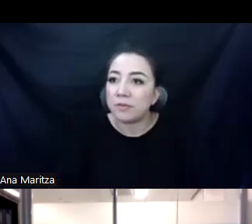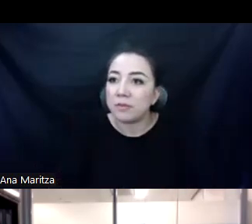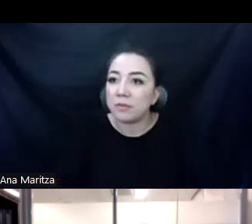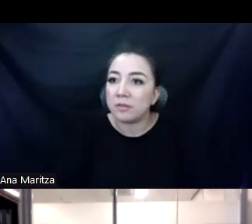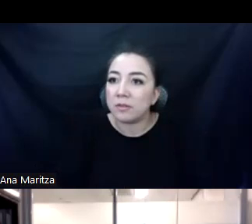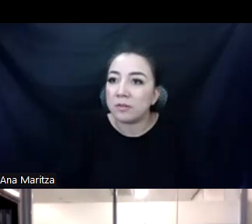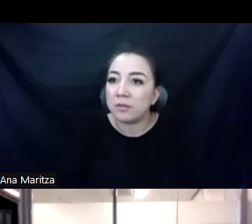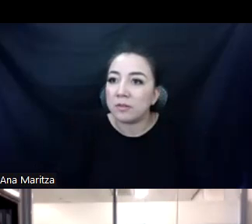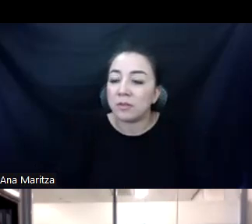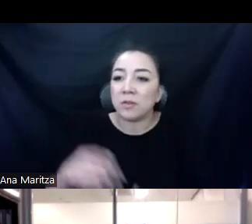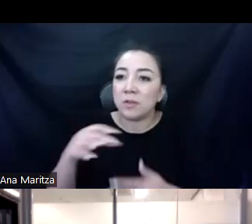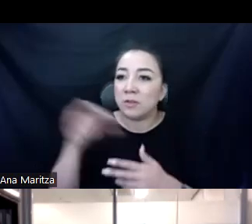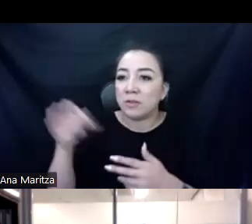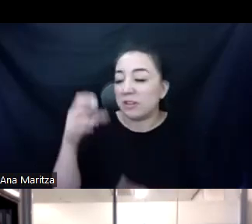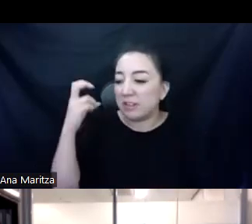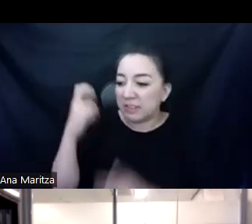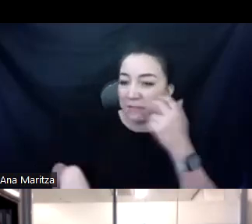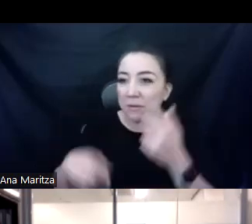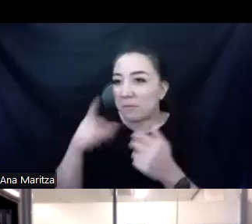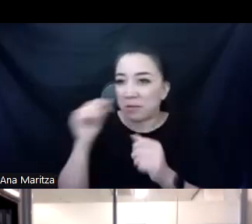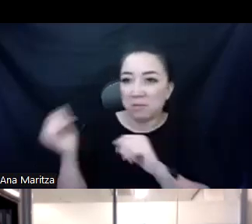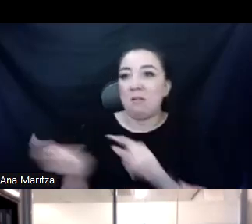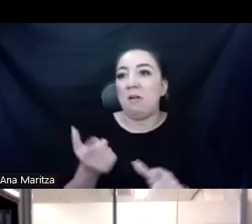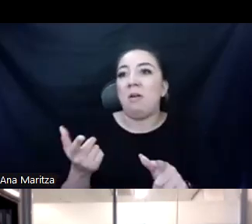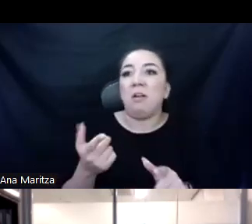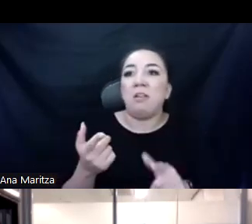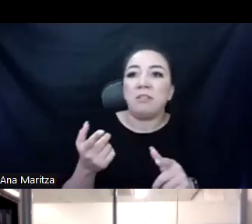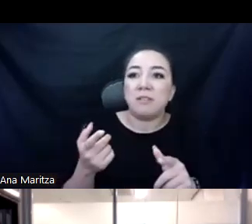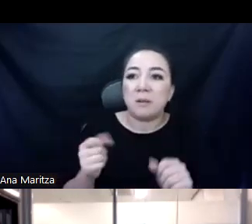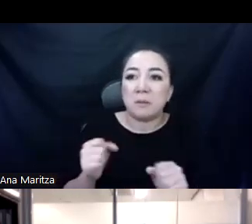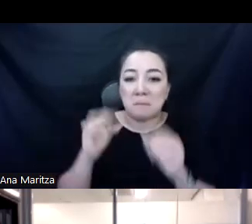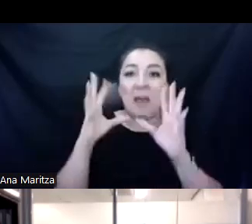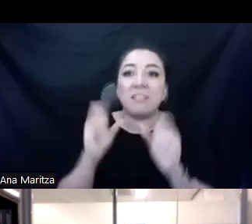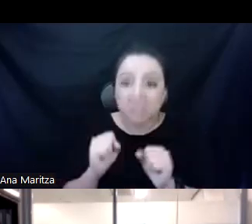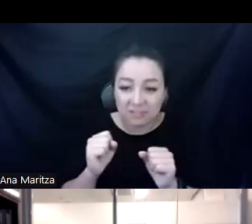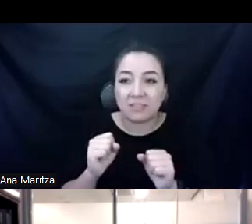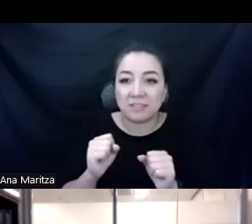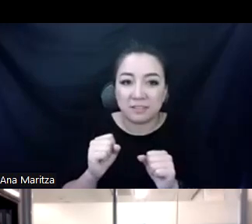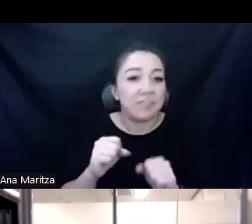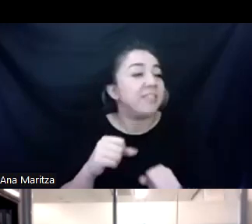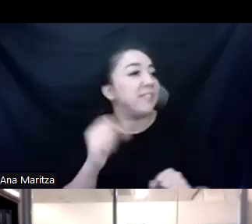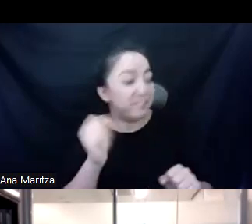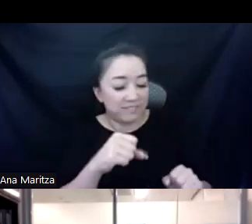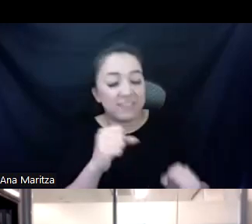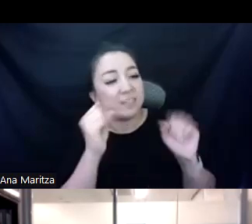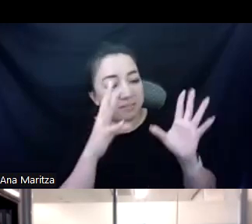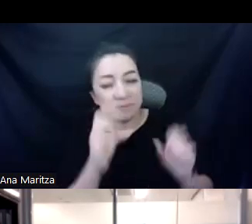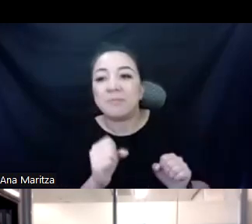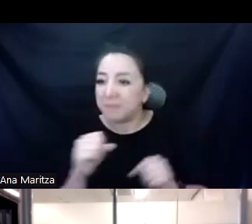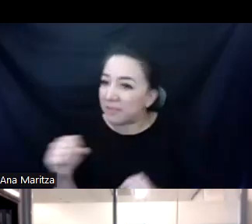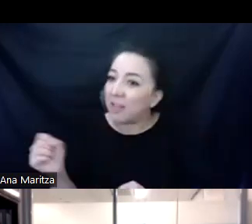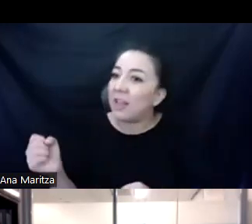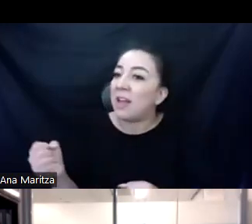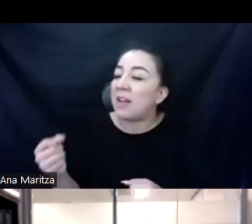The choices are pretty difficult because they're all amazing. They are. I could not. And even when I